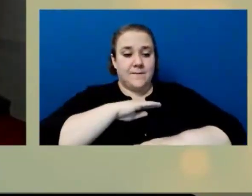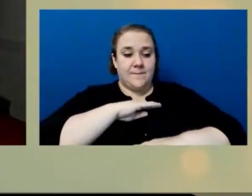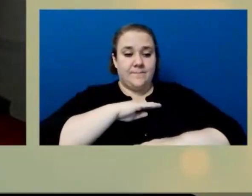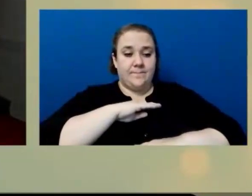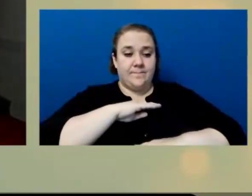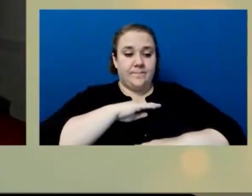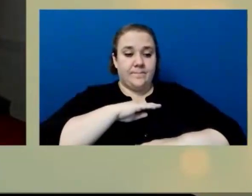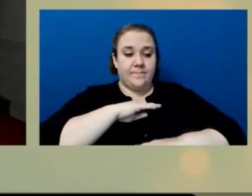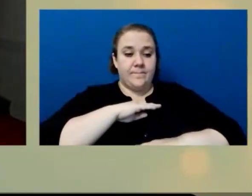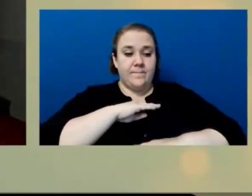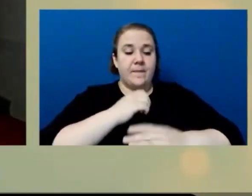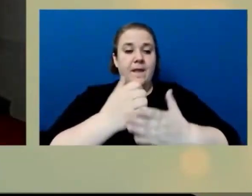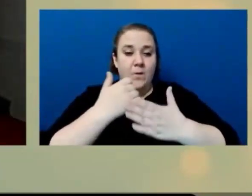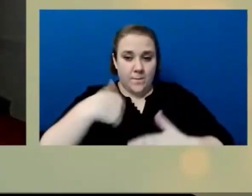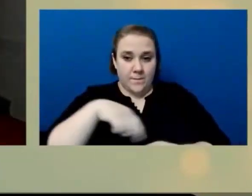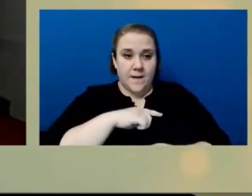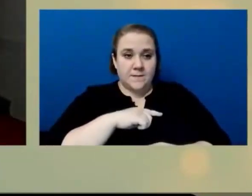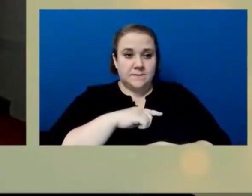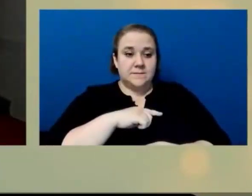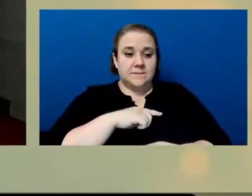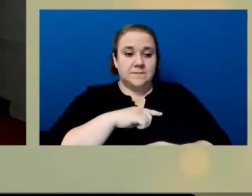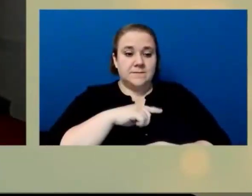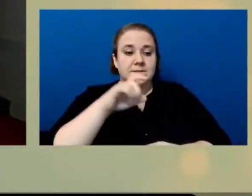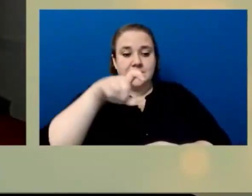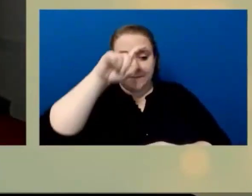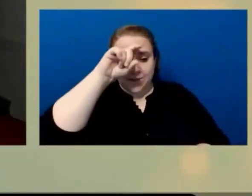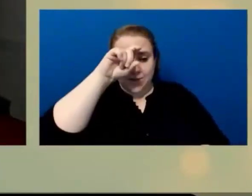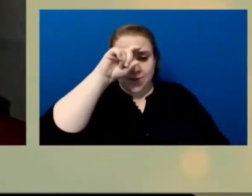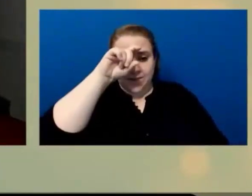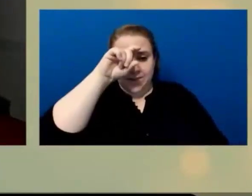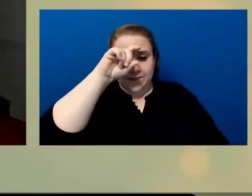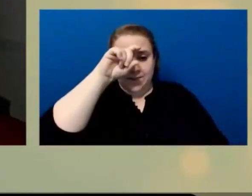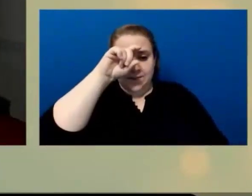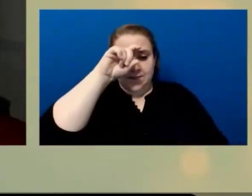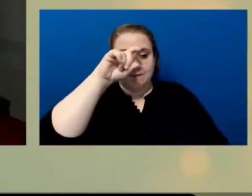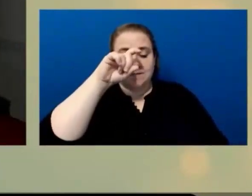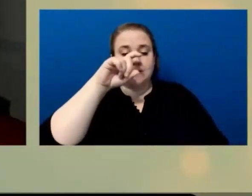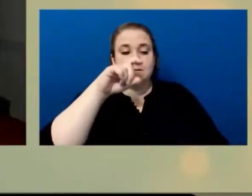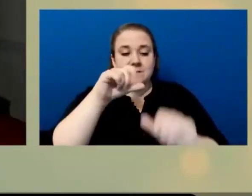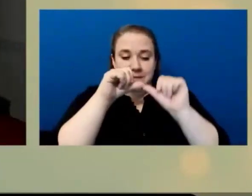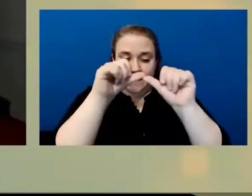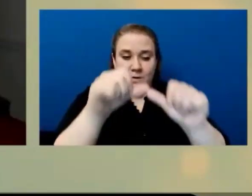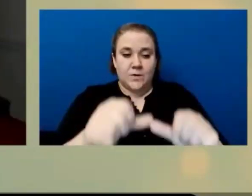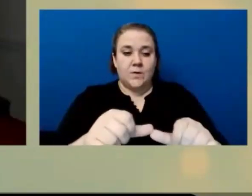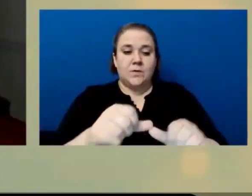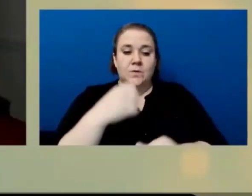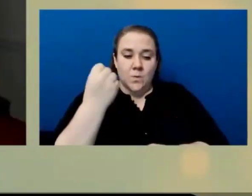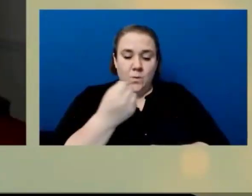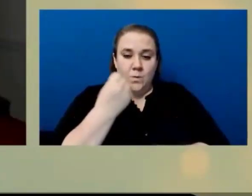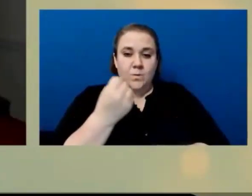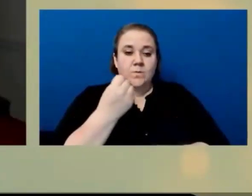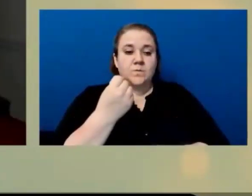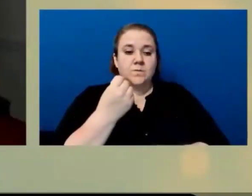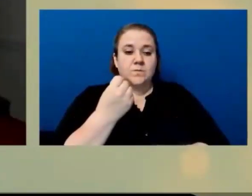unfulfilled. Help us, abiding mystery, to hang on, to hold